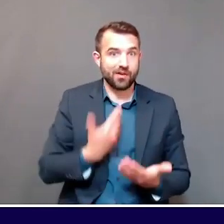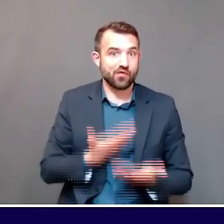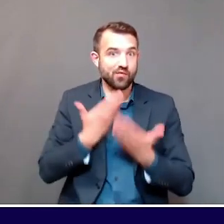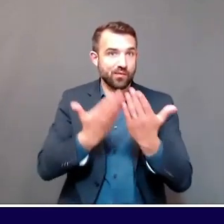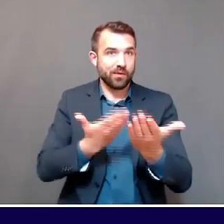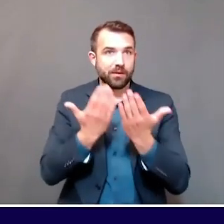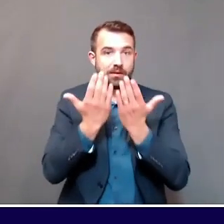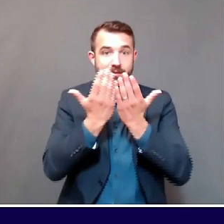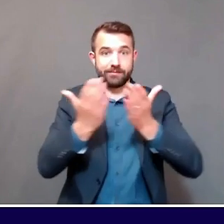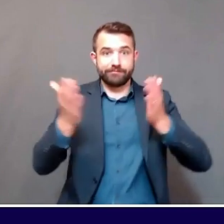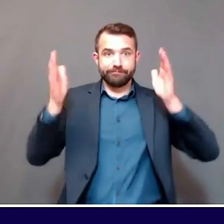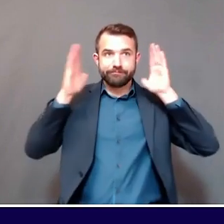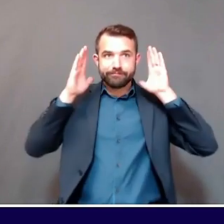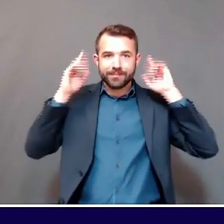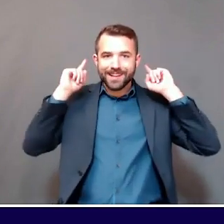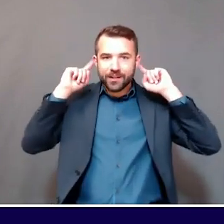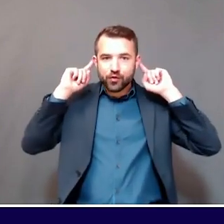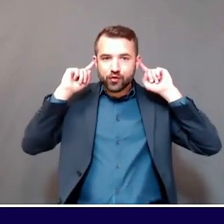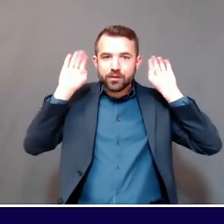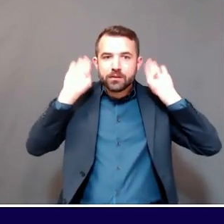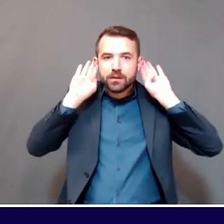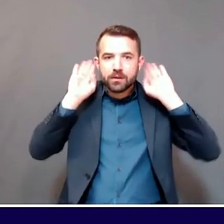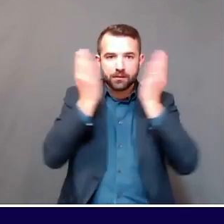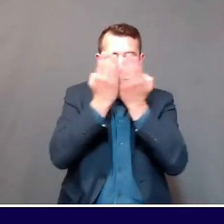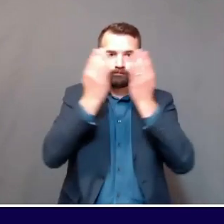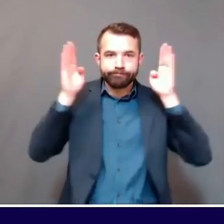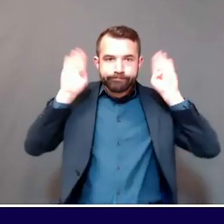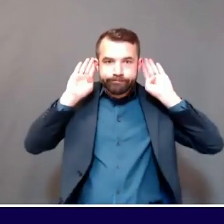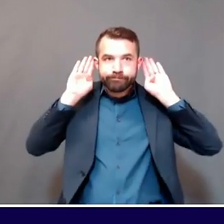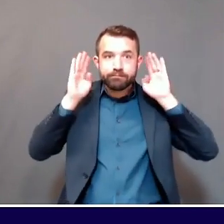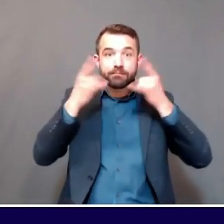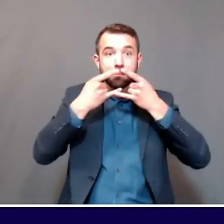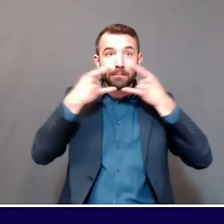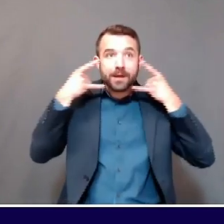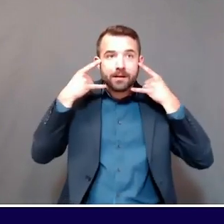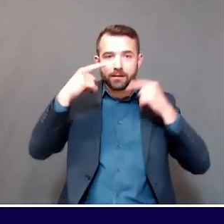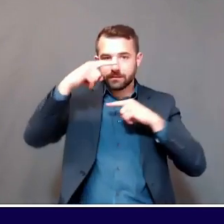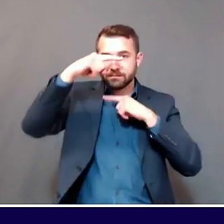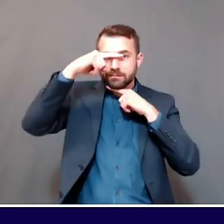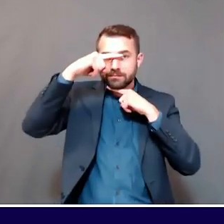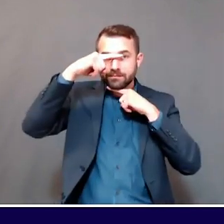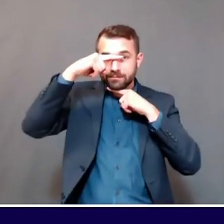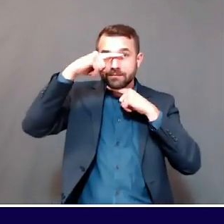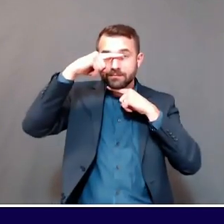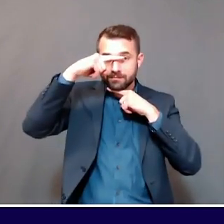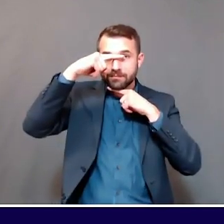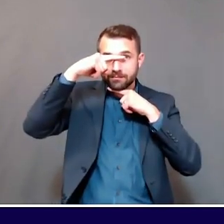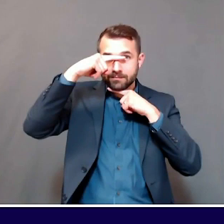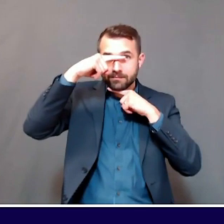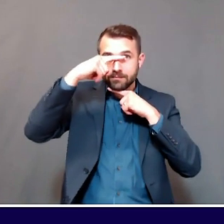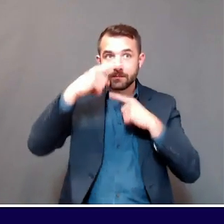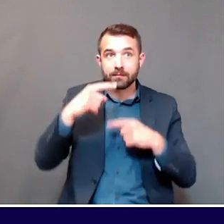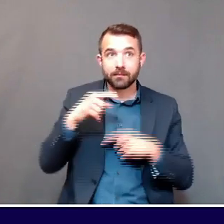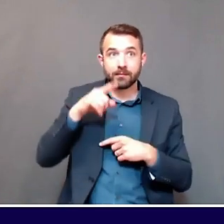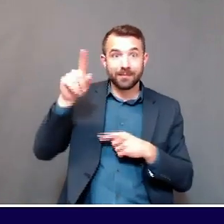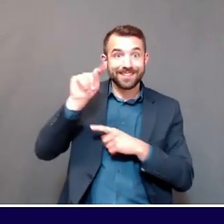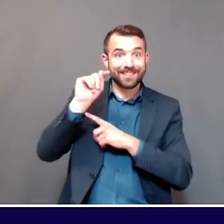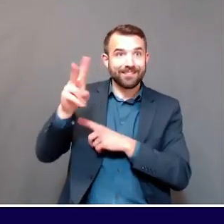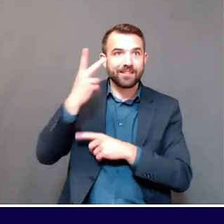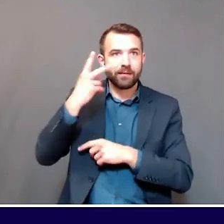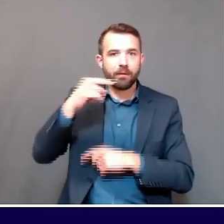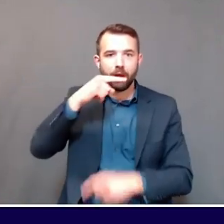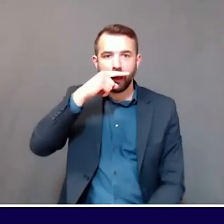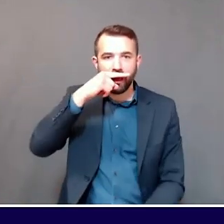ears. With the surgical mask, it's got to go over your nose. I've seen a lot of folks wearing surgical masks on TV, but not over their